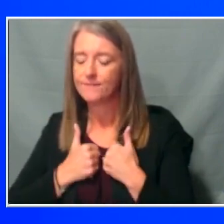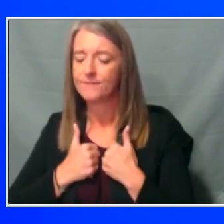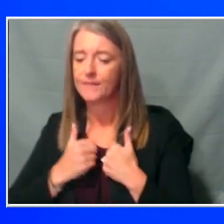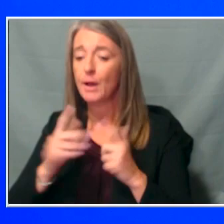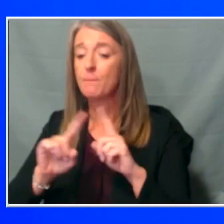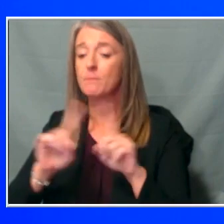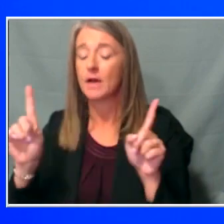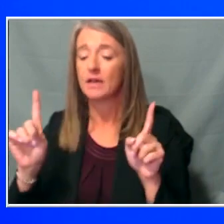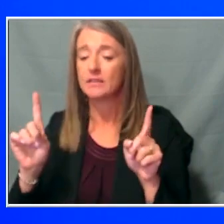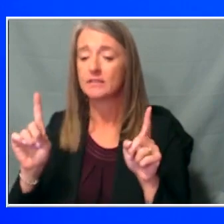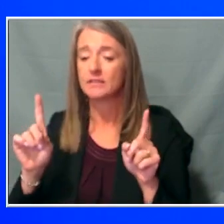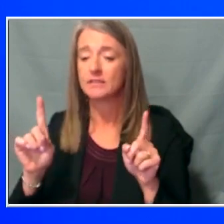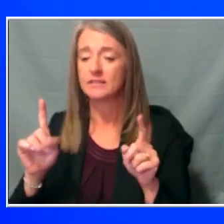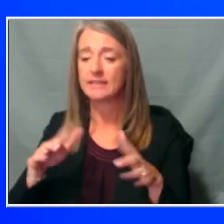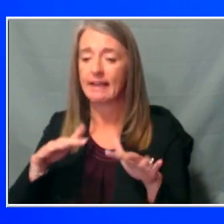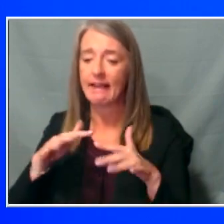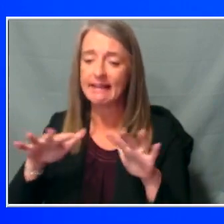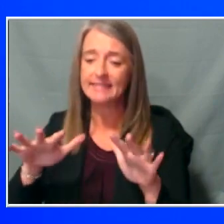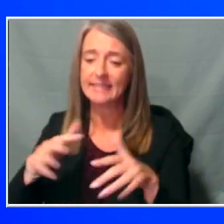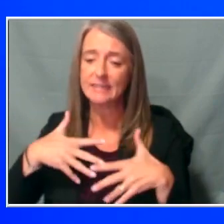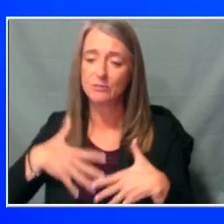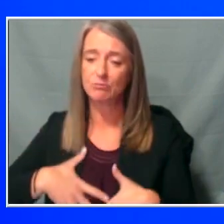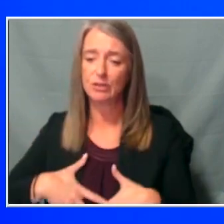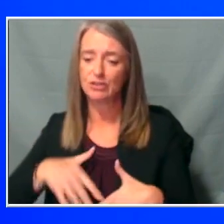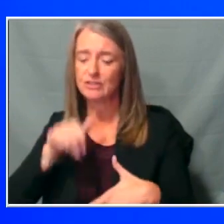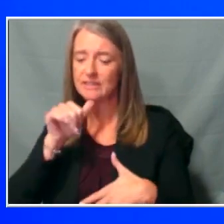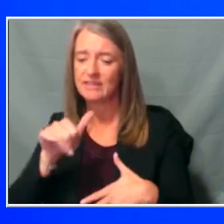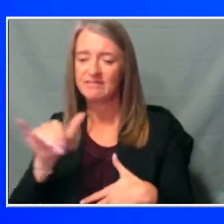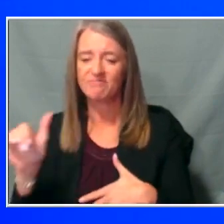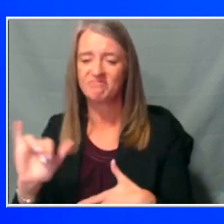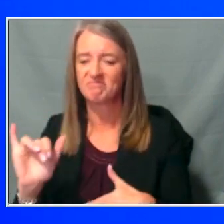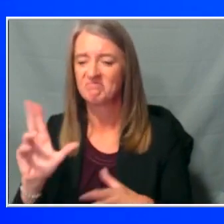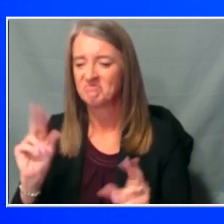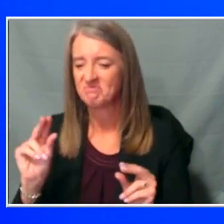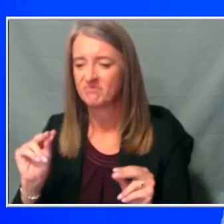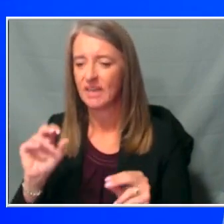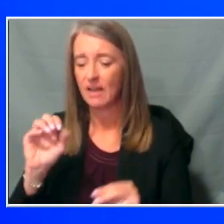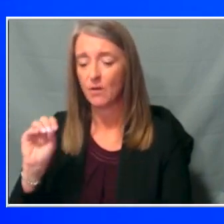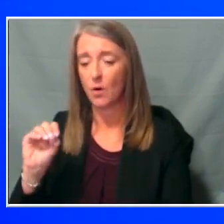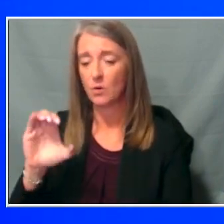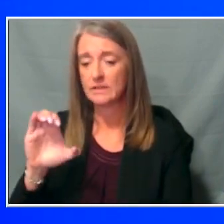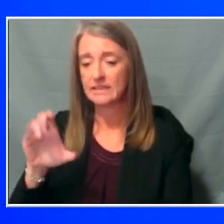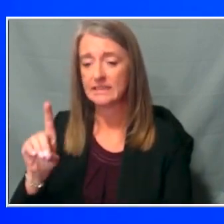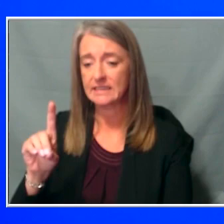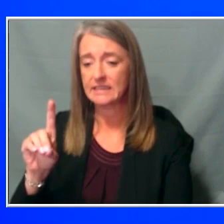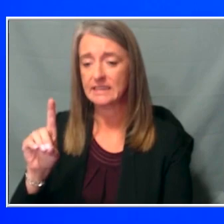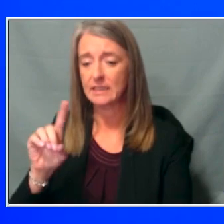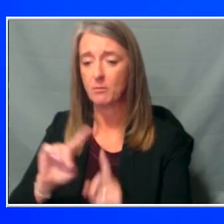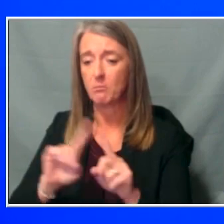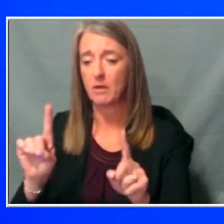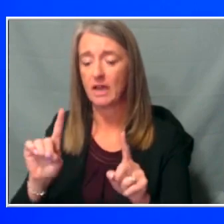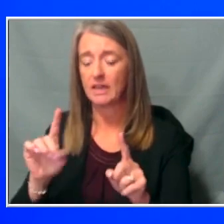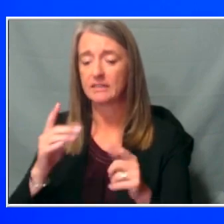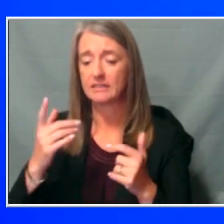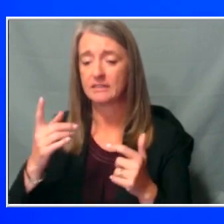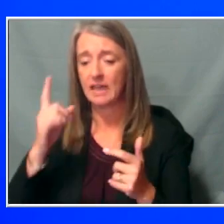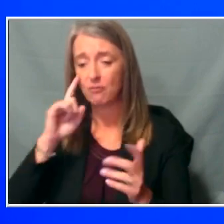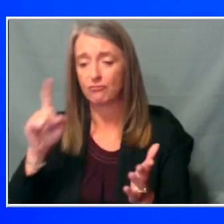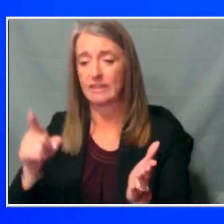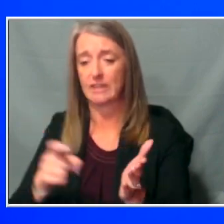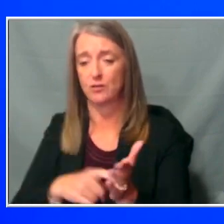But like anxiety and depression wise, it wasn't like that. I do have OCD and things like that, but I really noticed